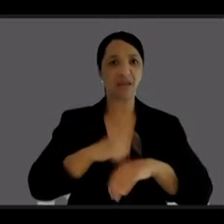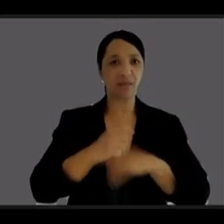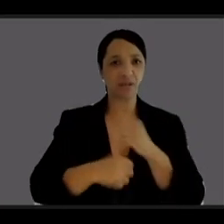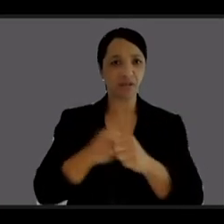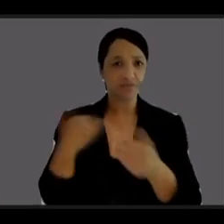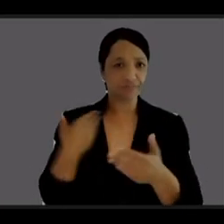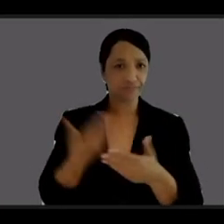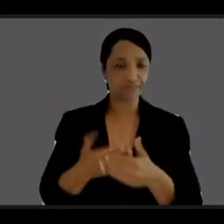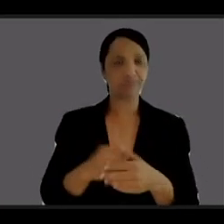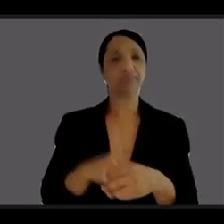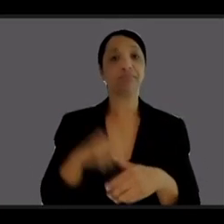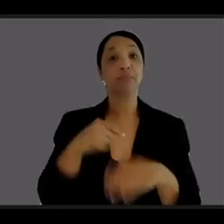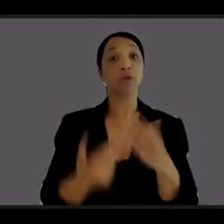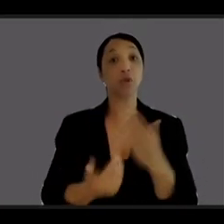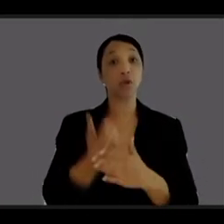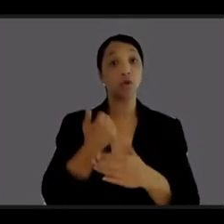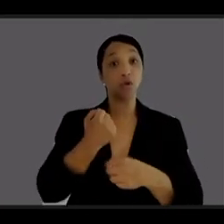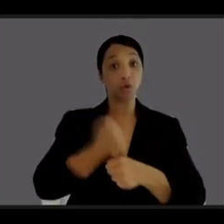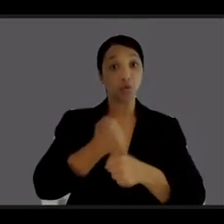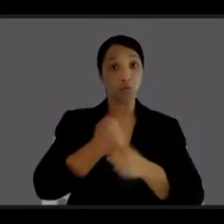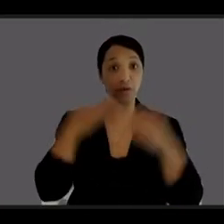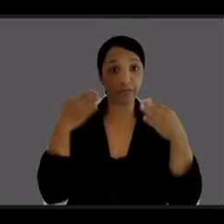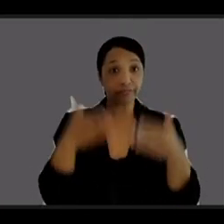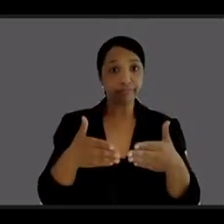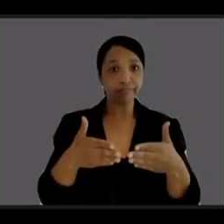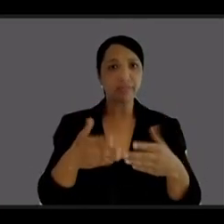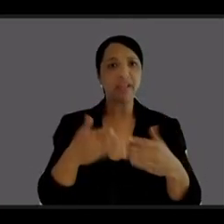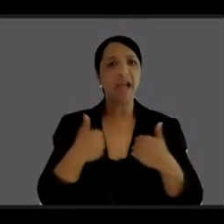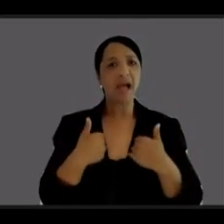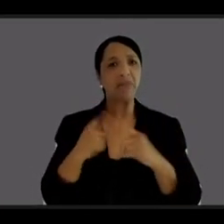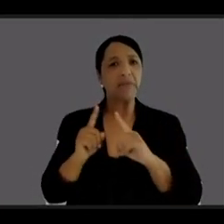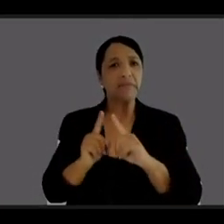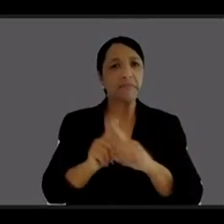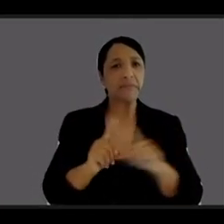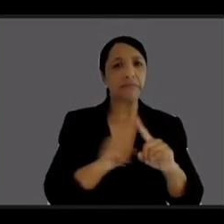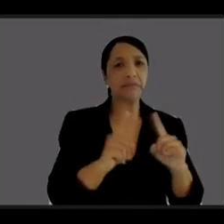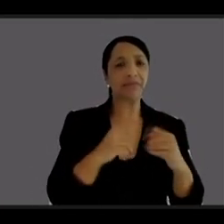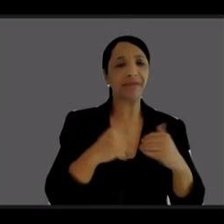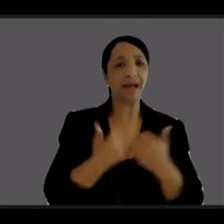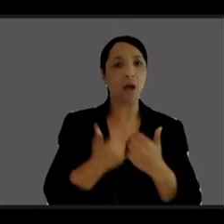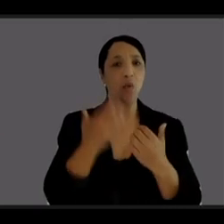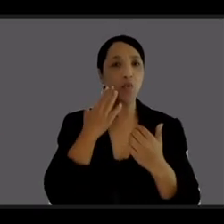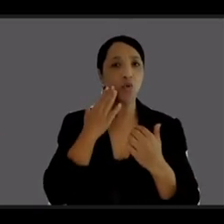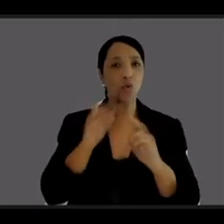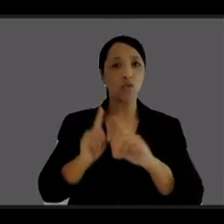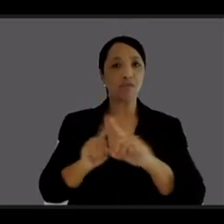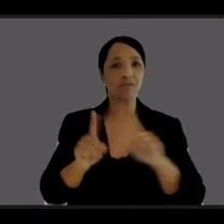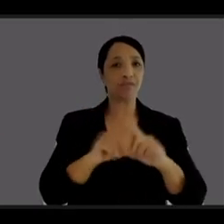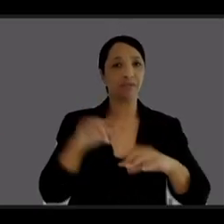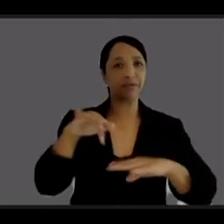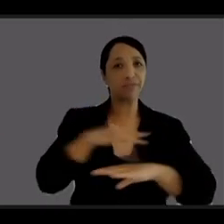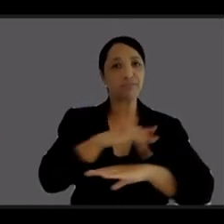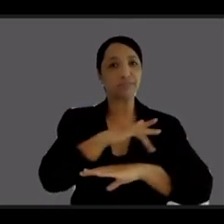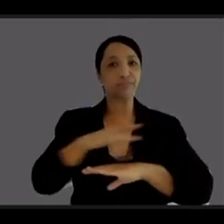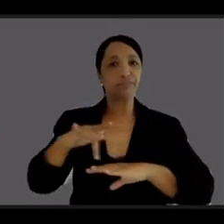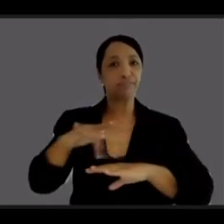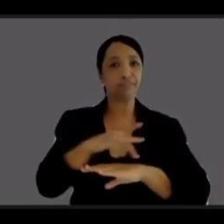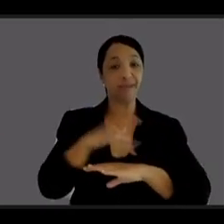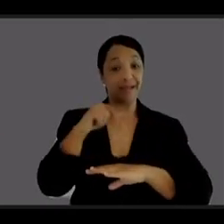a heroic lion spirit appeared in a climactic scene of Renjishi, a masterpiece of